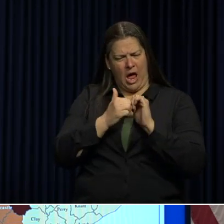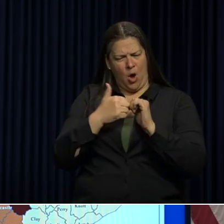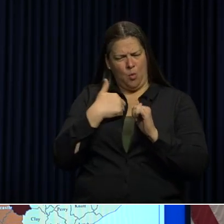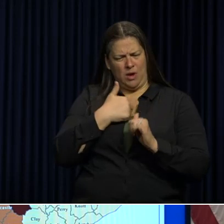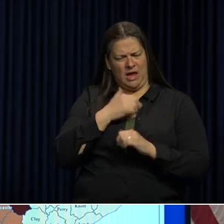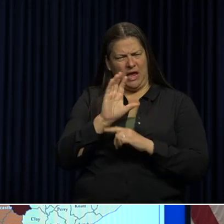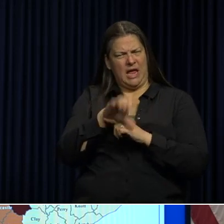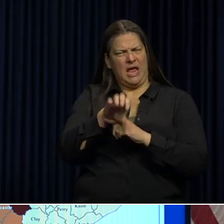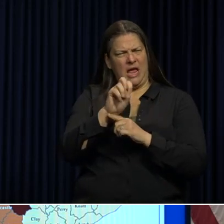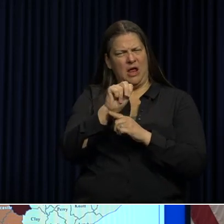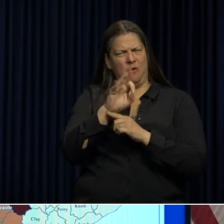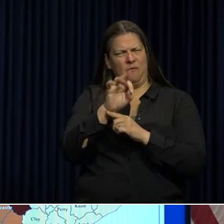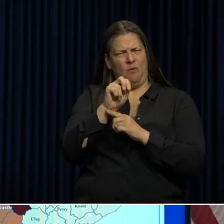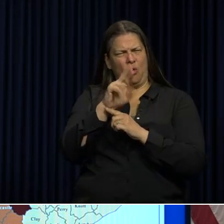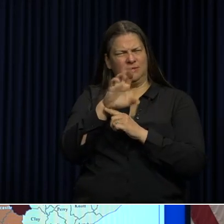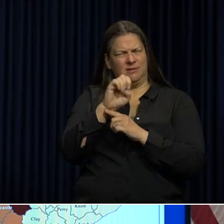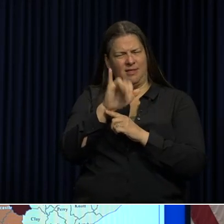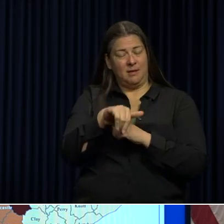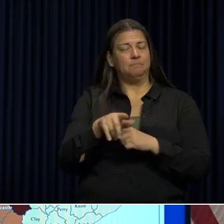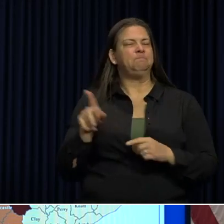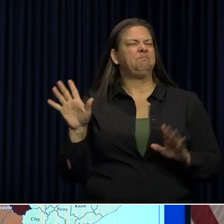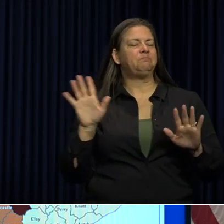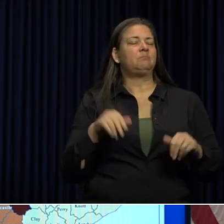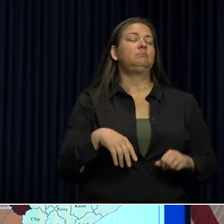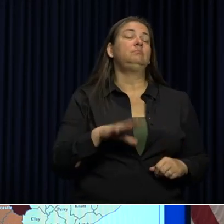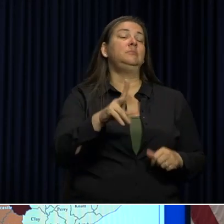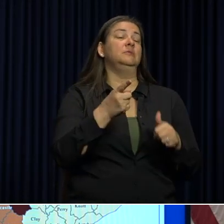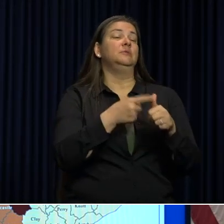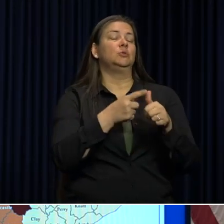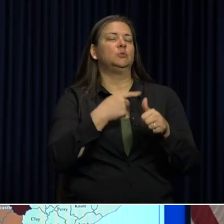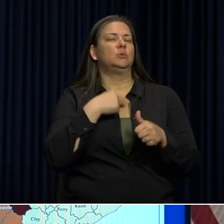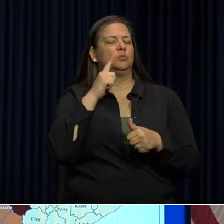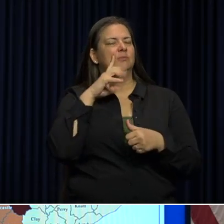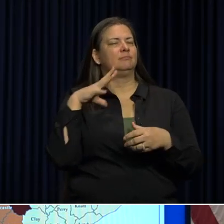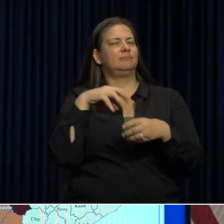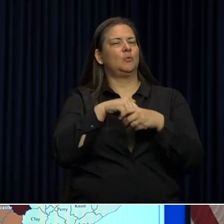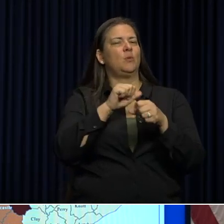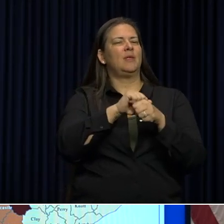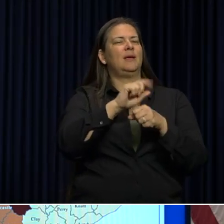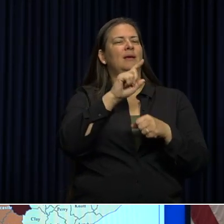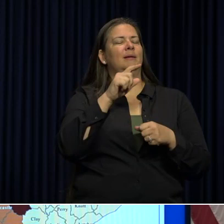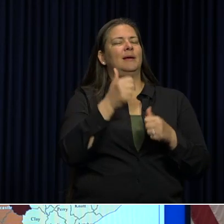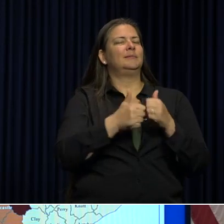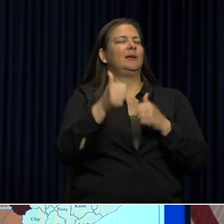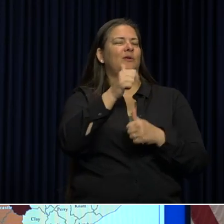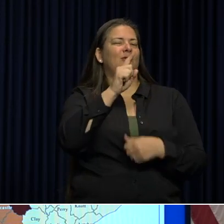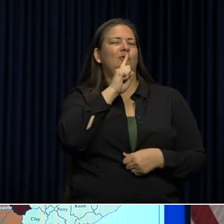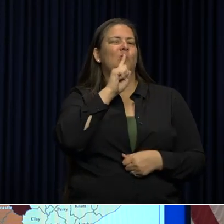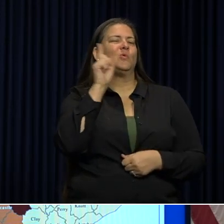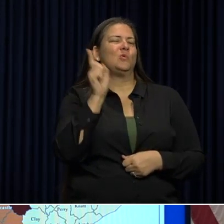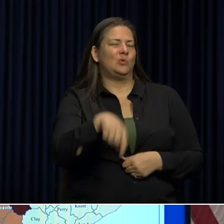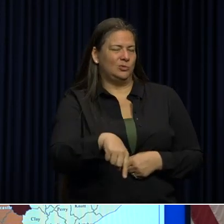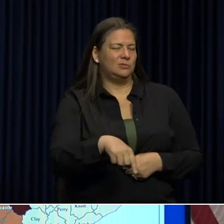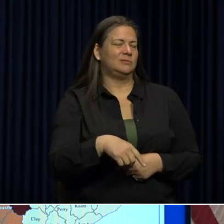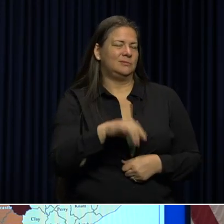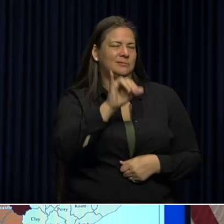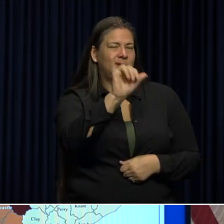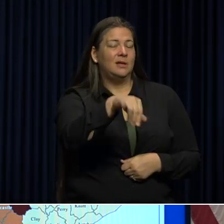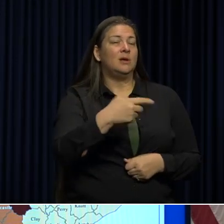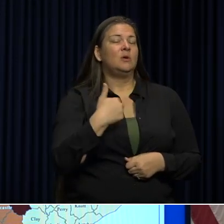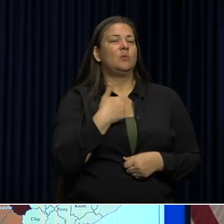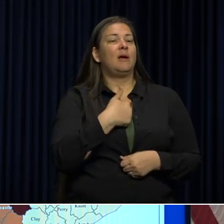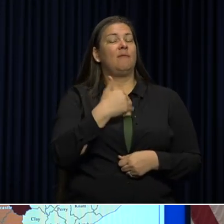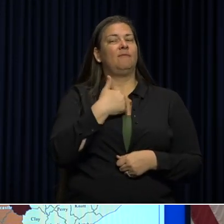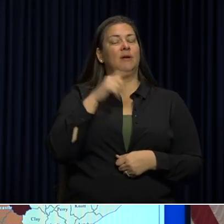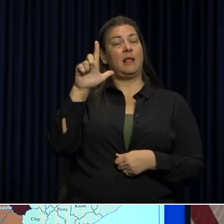they will first be published. They will be a part of the executive order easing those restrictions. Again, we've got our